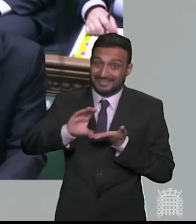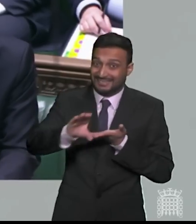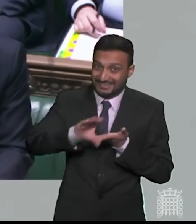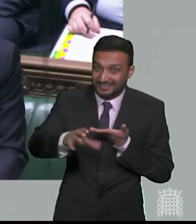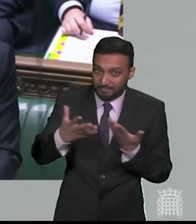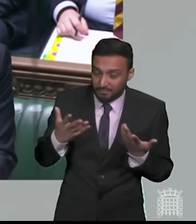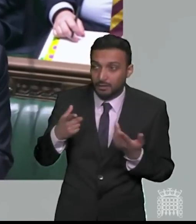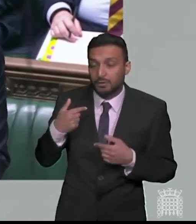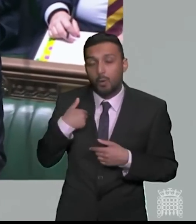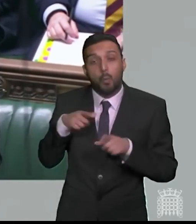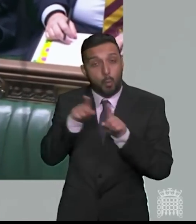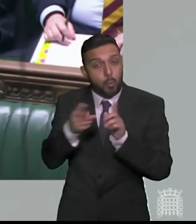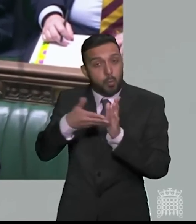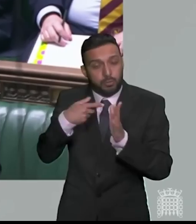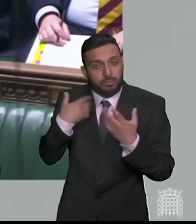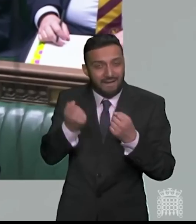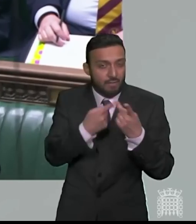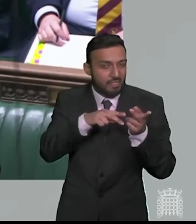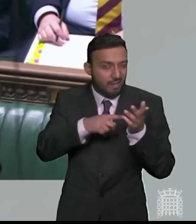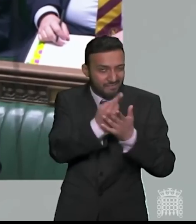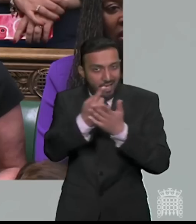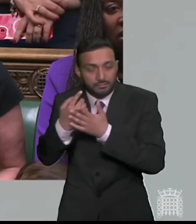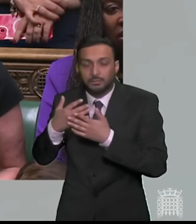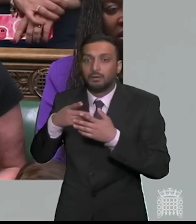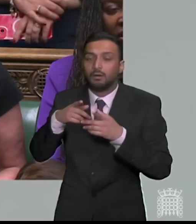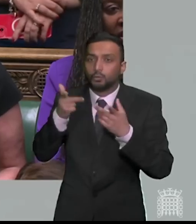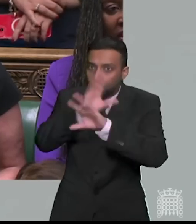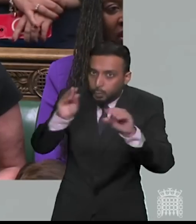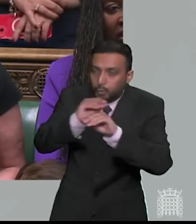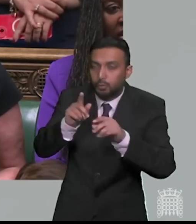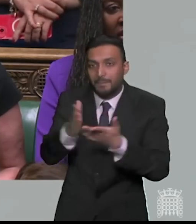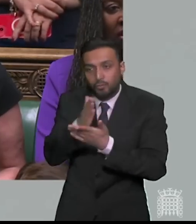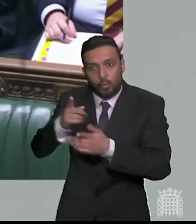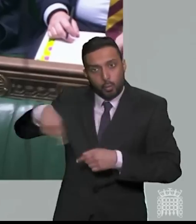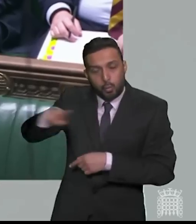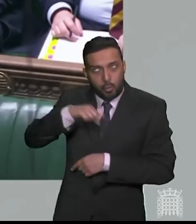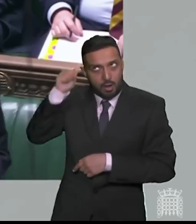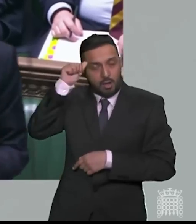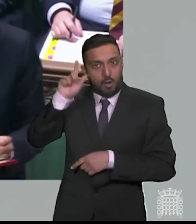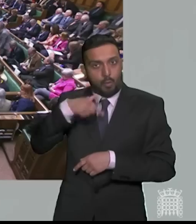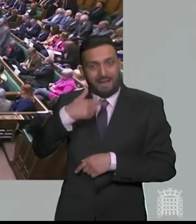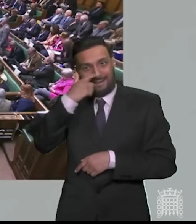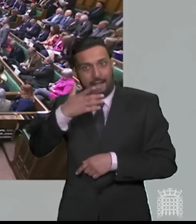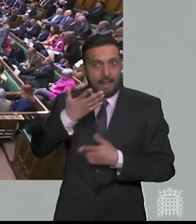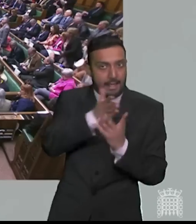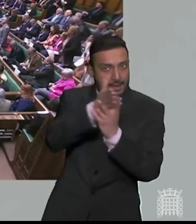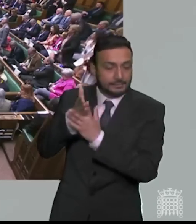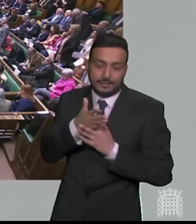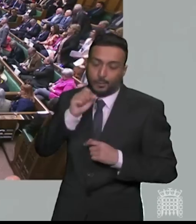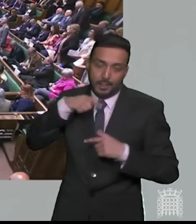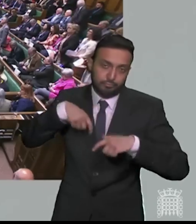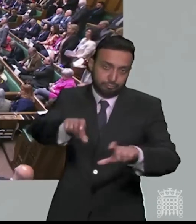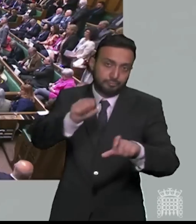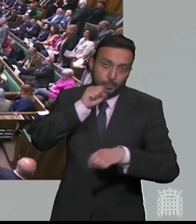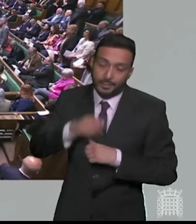people are aware of what they're able to access, and will continue to do that engagement as we promised. Brendan Clark-Smith. Thank